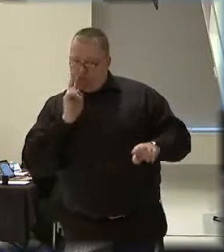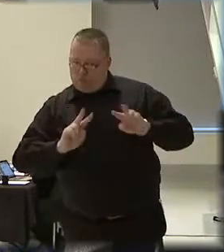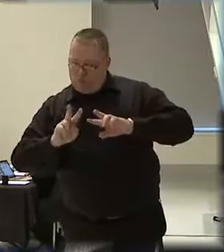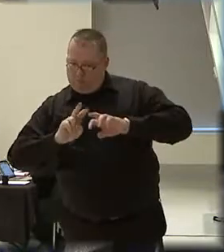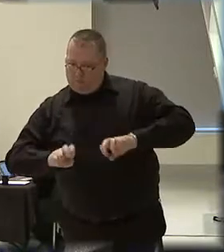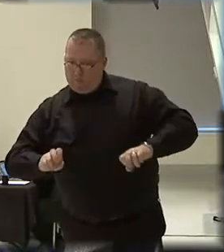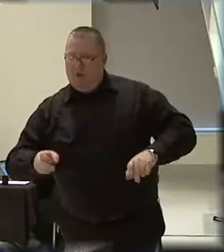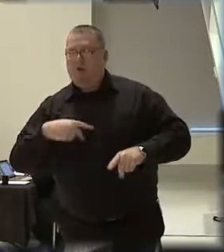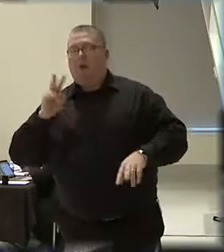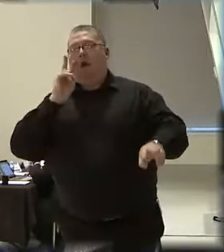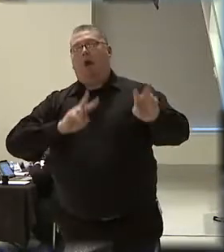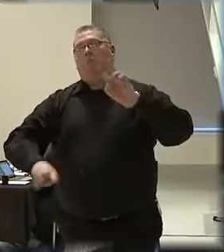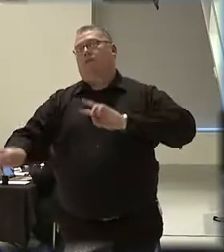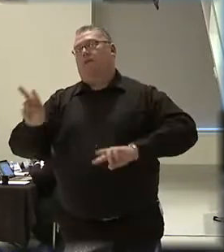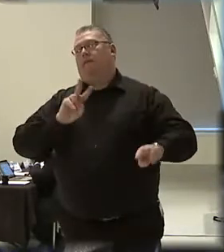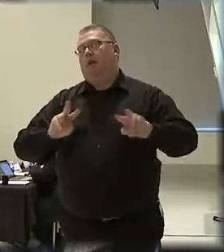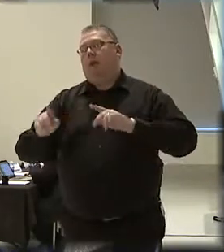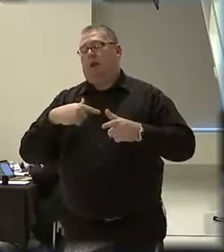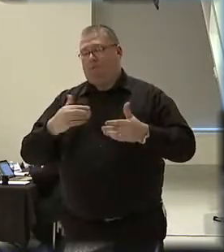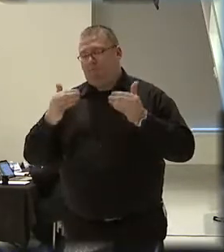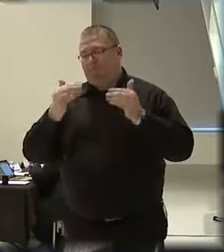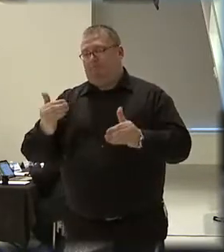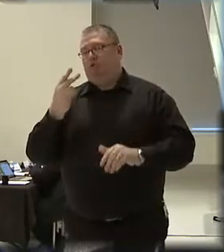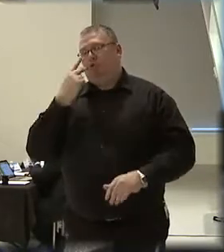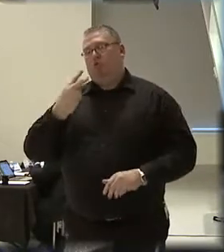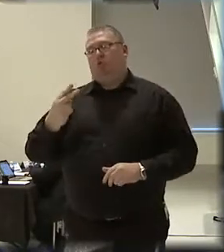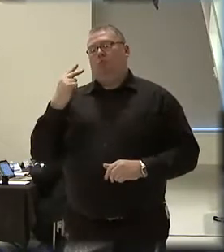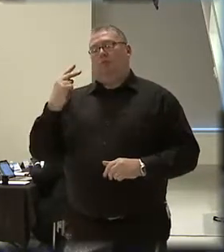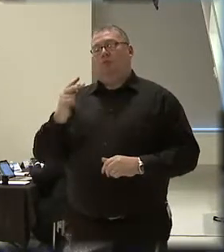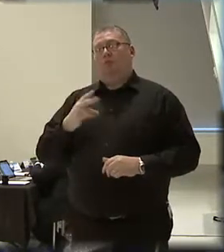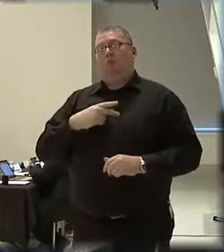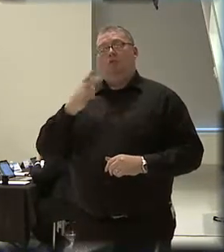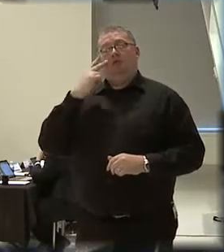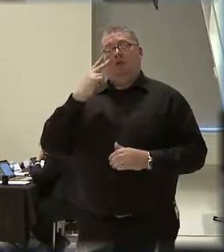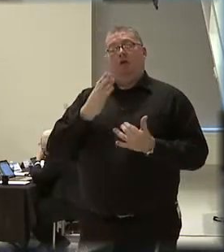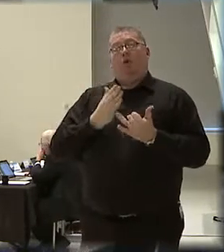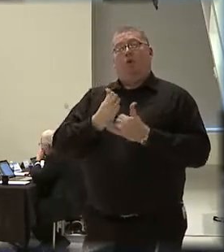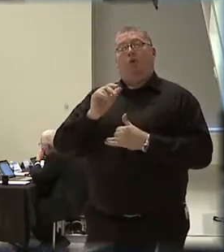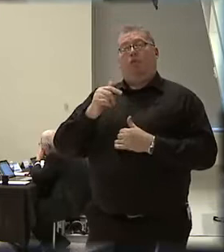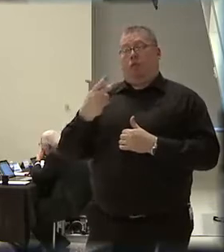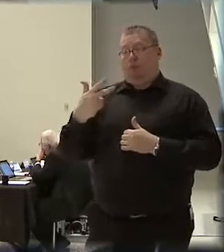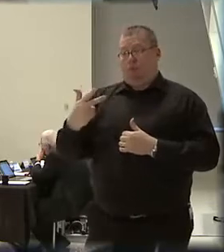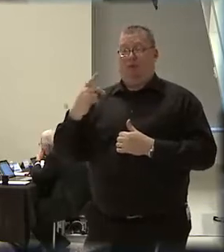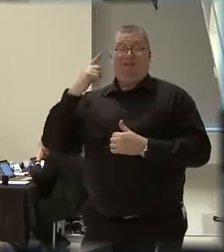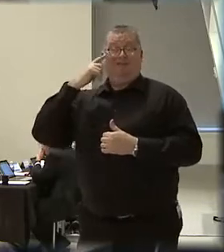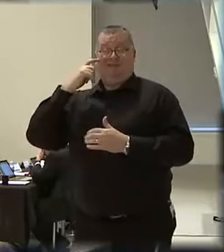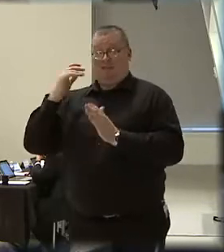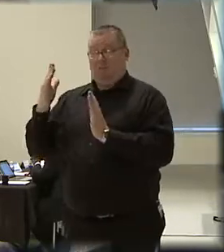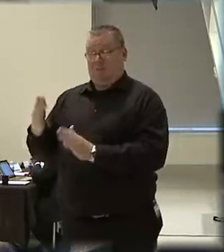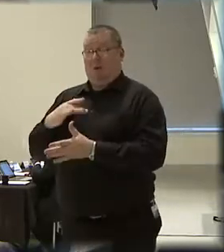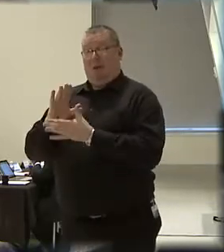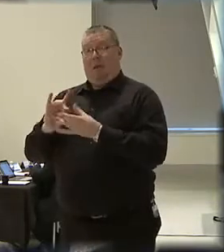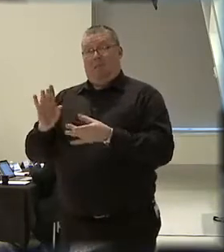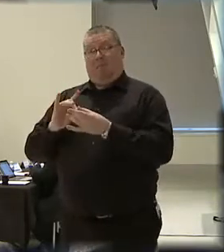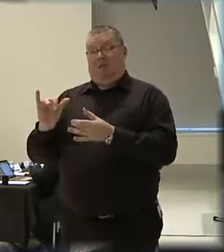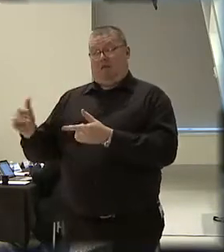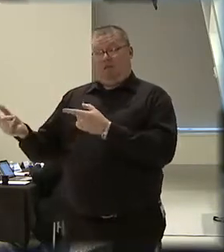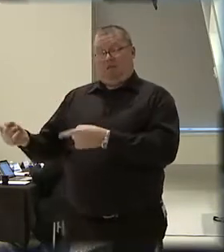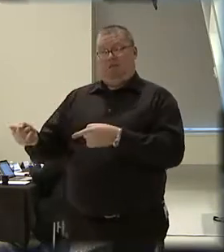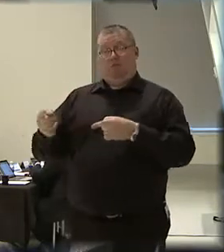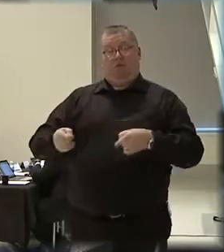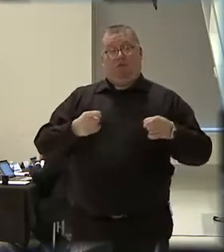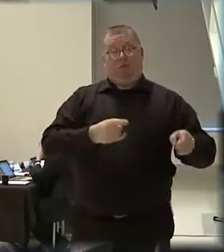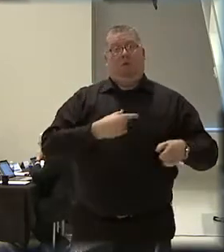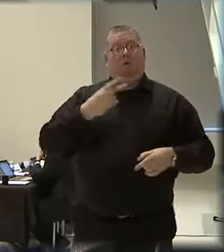key observations as I went forward. 3 of the suspects previously mentioned in the incident all had histories of